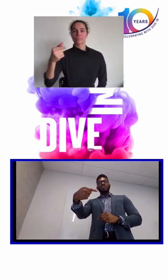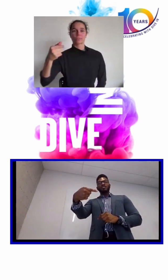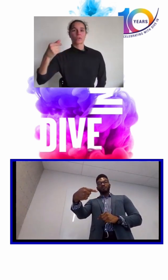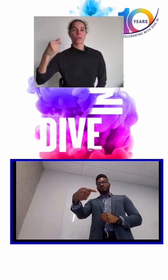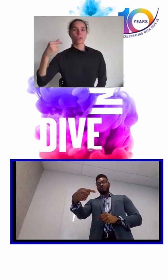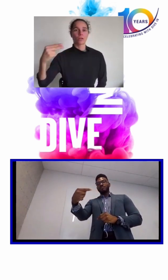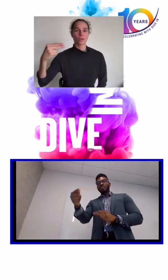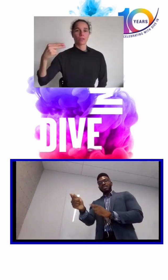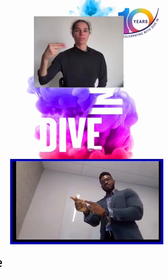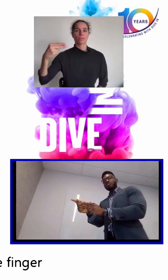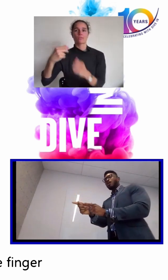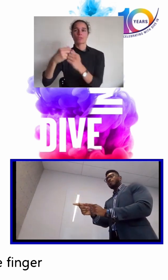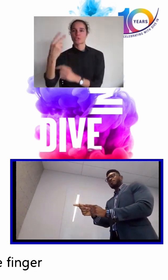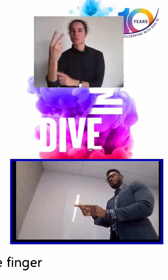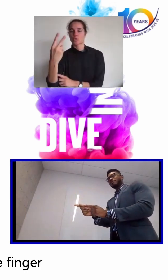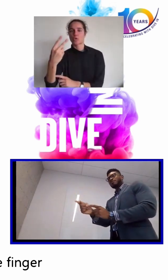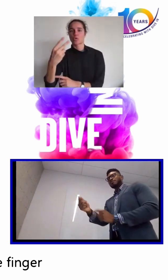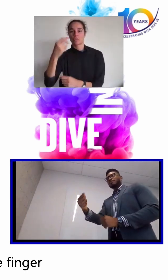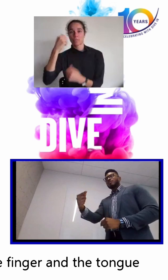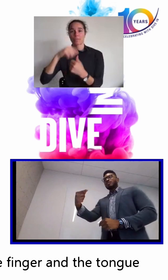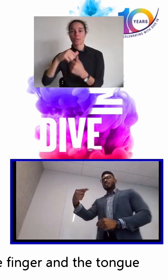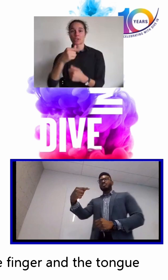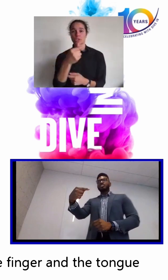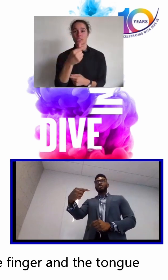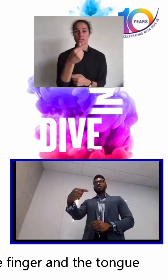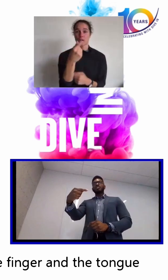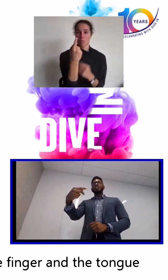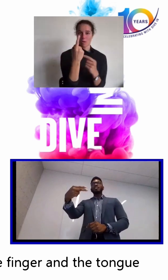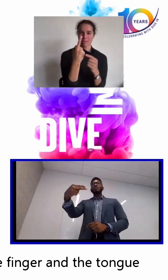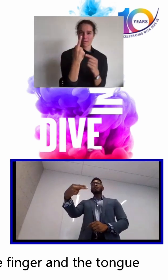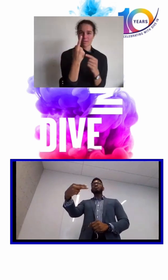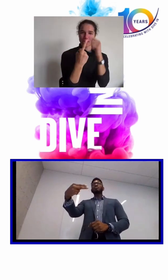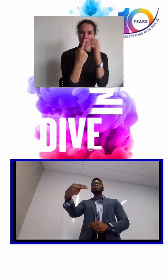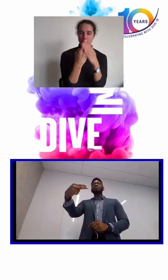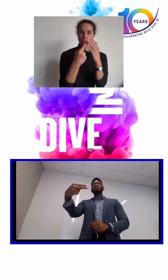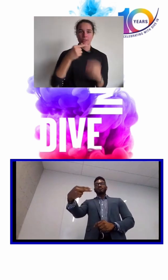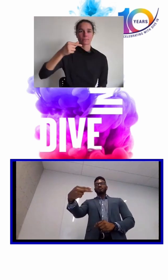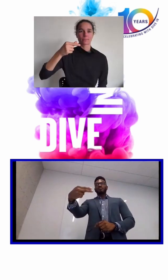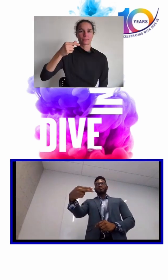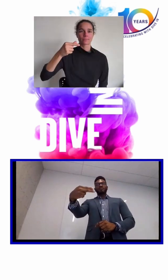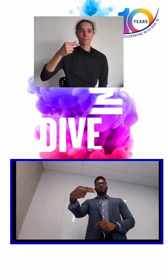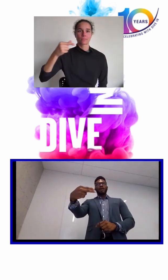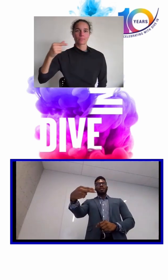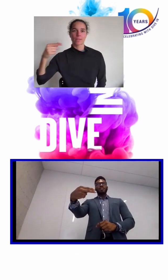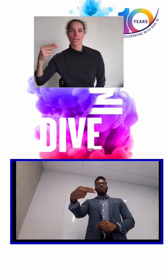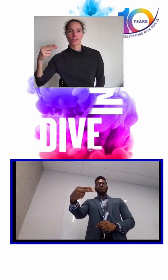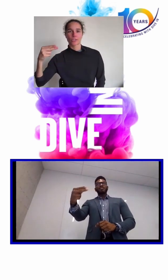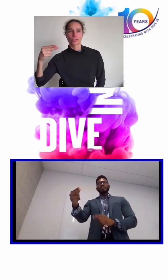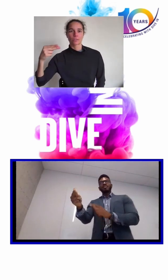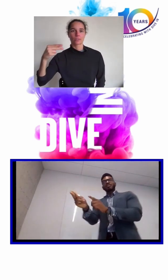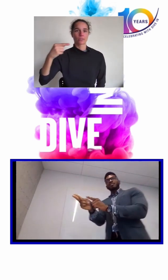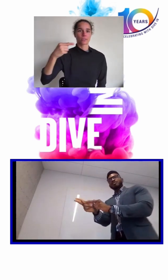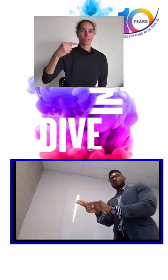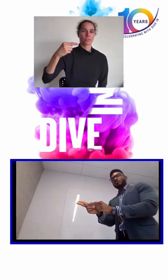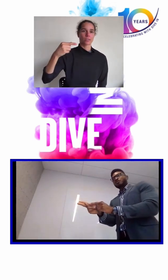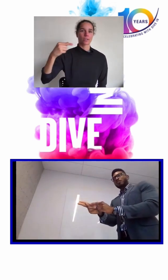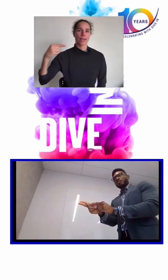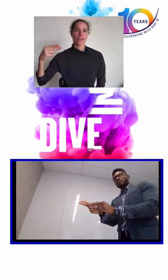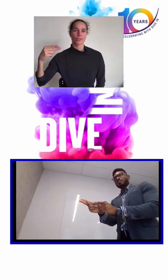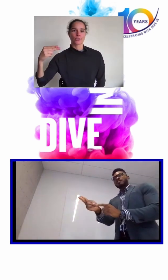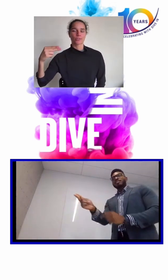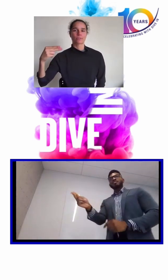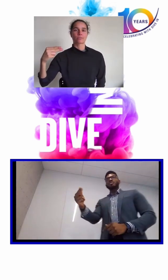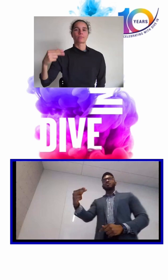one finger and the thumb. That's G. Then we go to H, right?